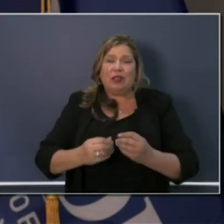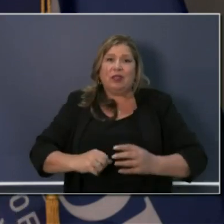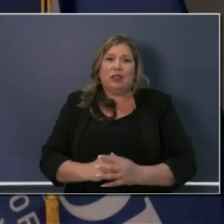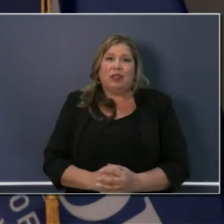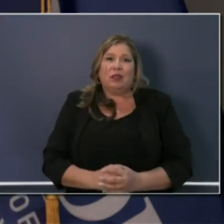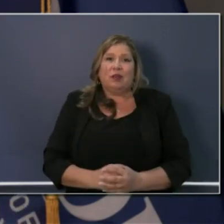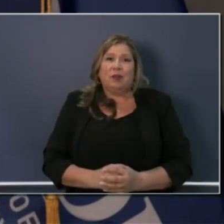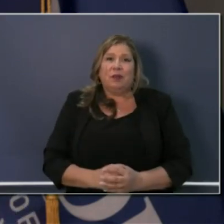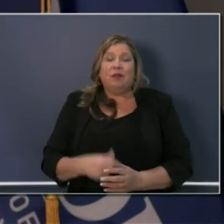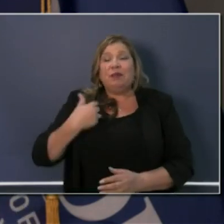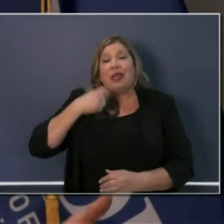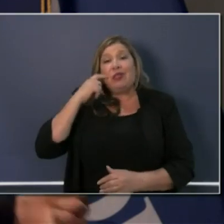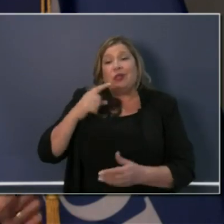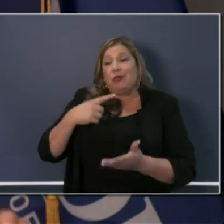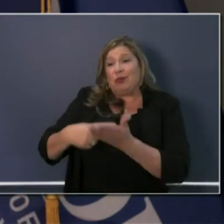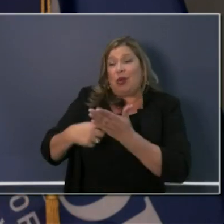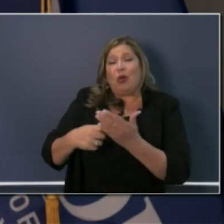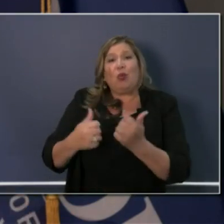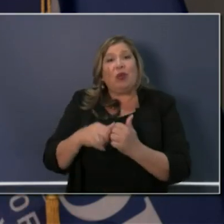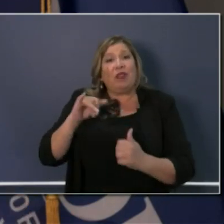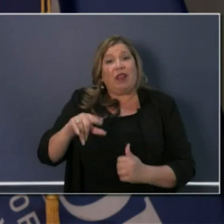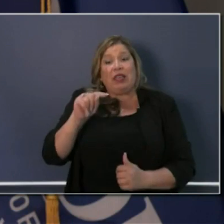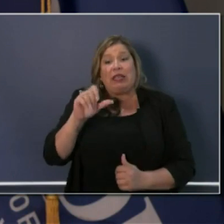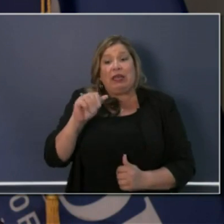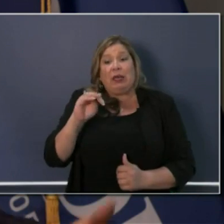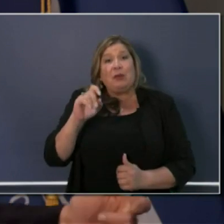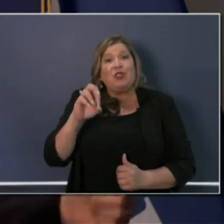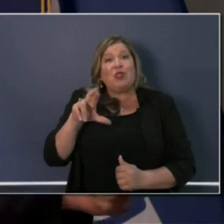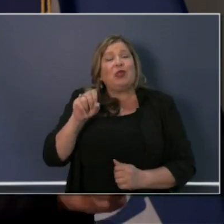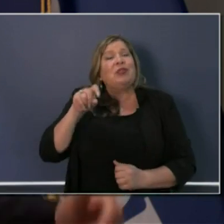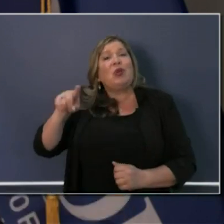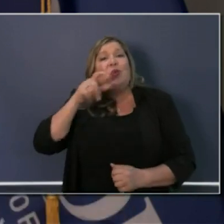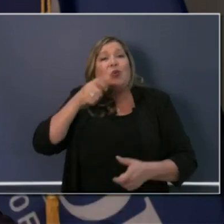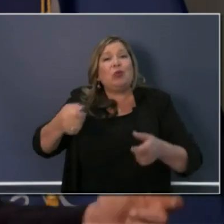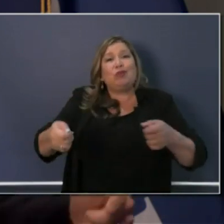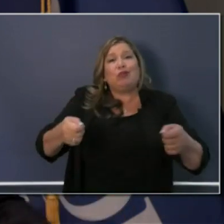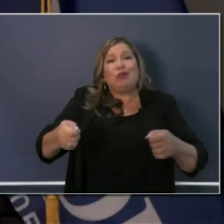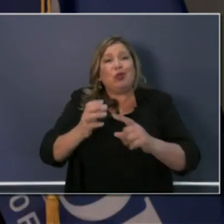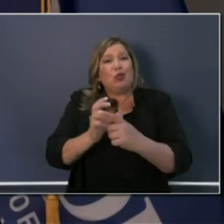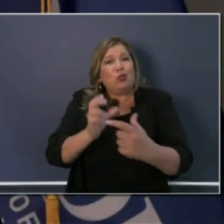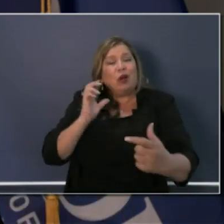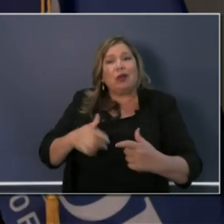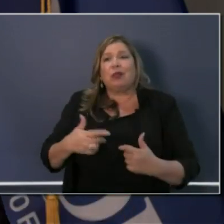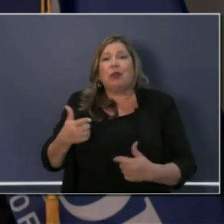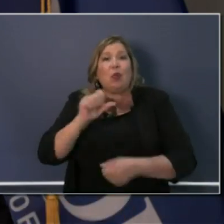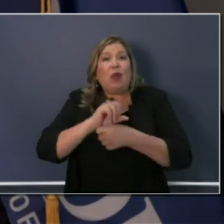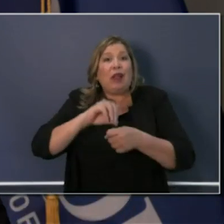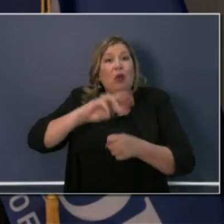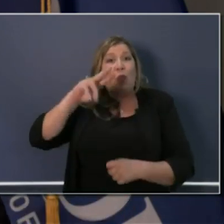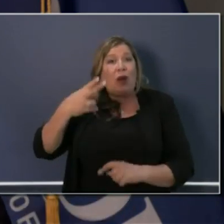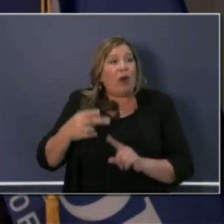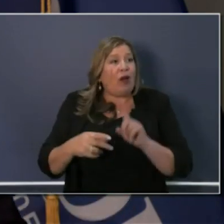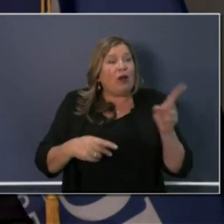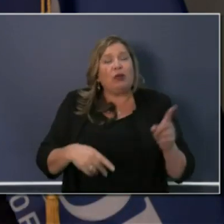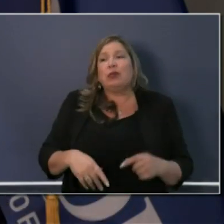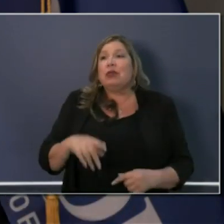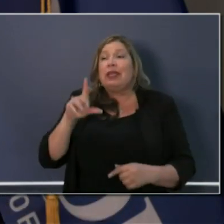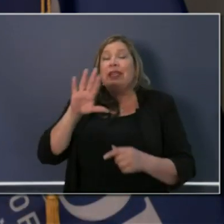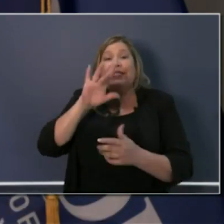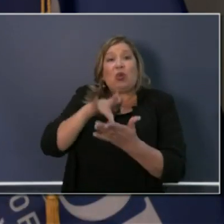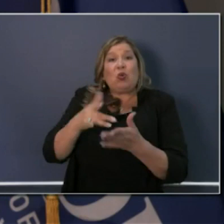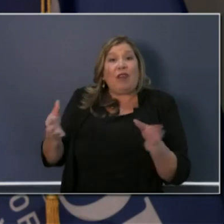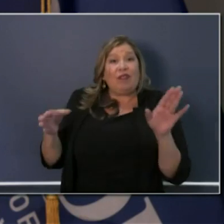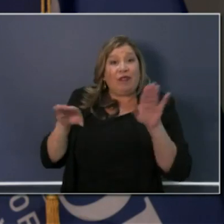of the representatives, Teamsters. These are the truckers. These are the guys that are out there doing the logistics in the warehouse. Those are the folks up in the Central Valley of the